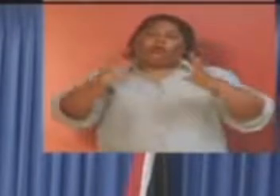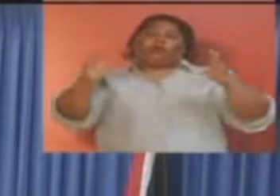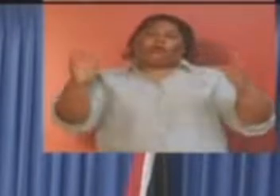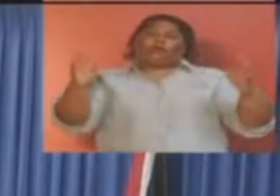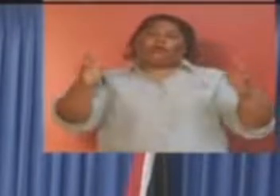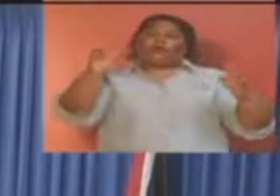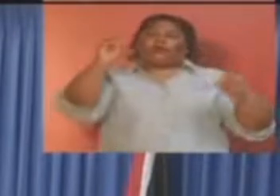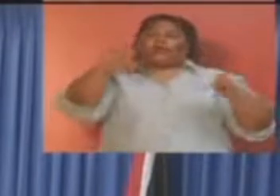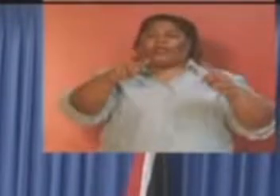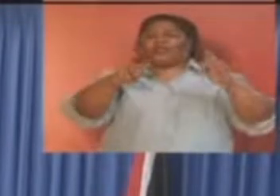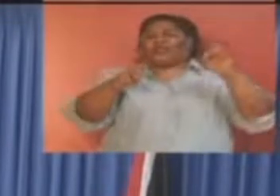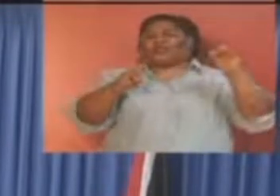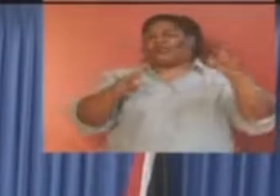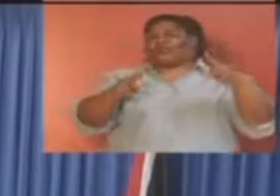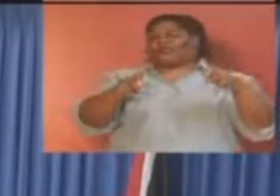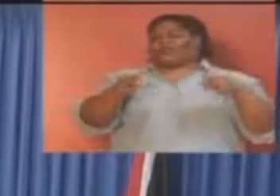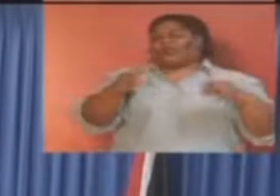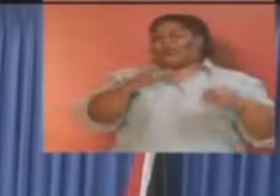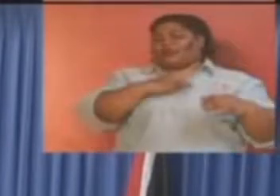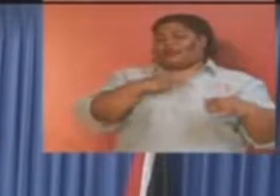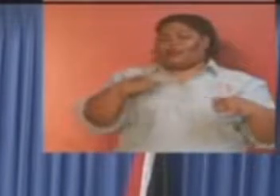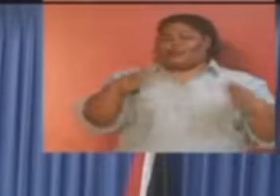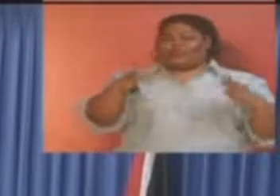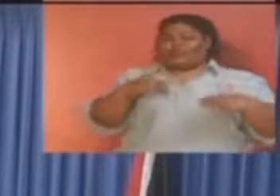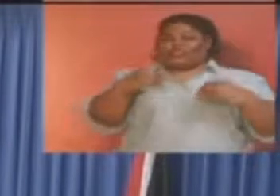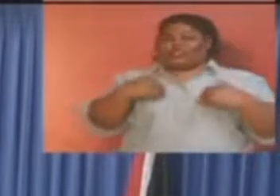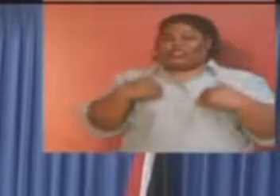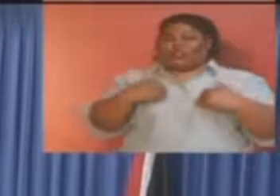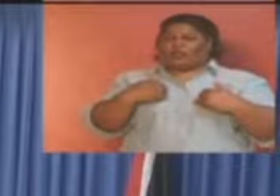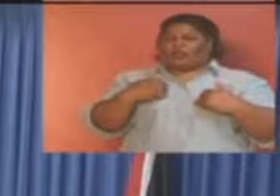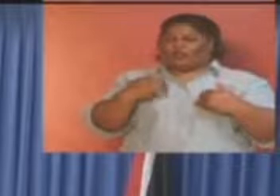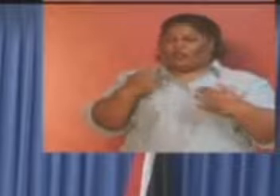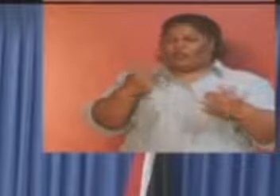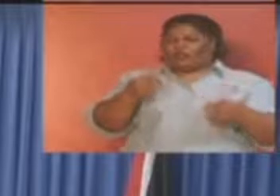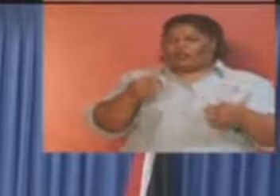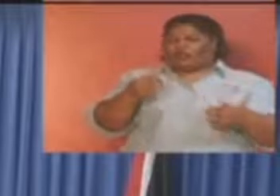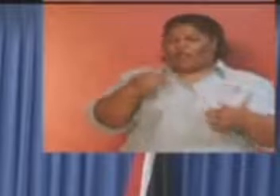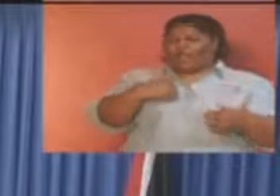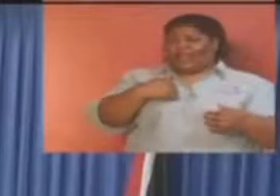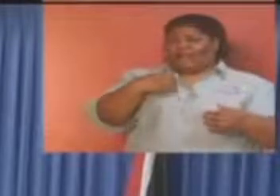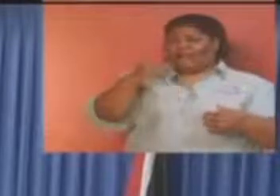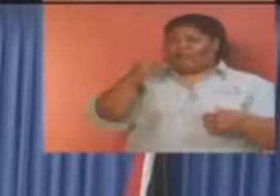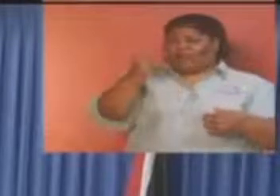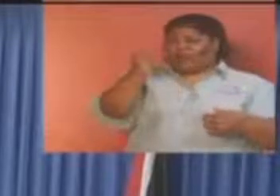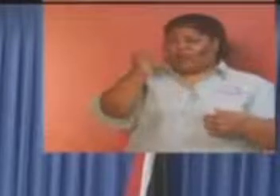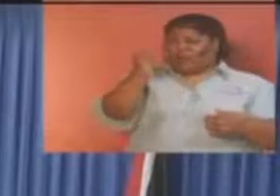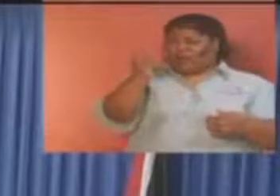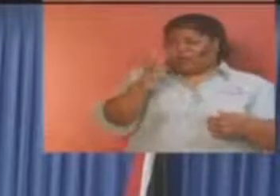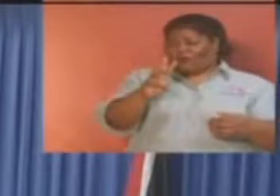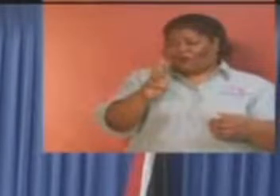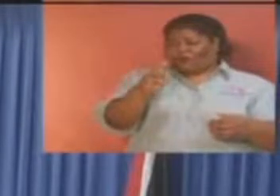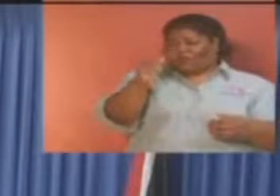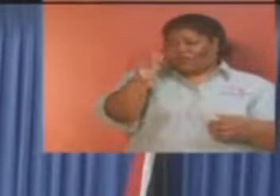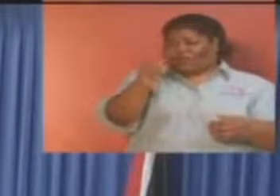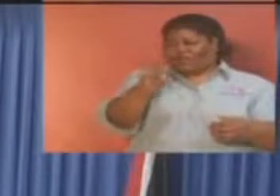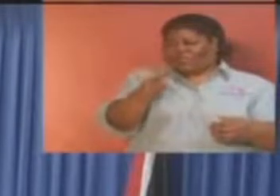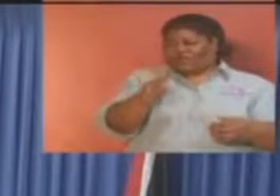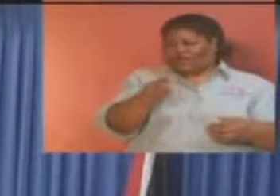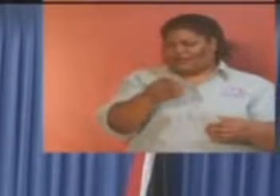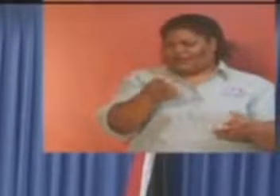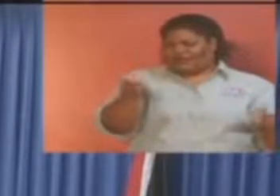Minister Young had a few questions that came in while we were here. So answer those questions and then we open the questions from the live